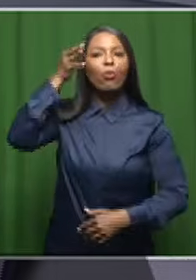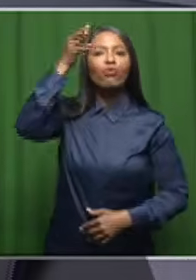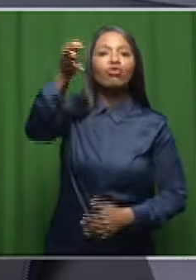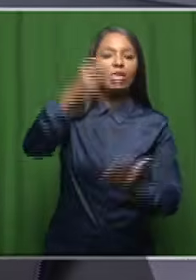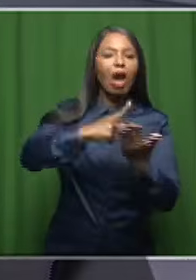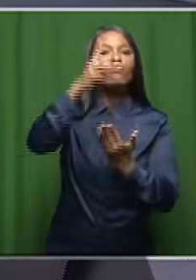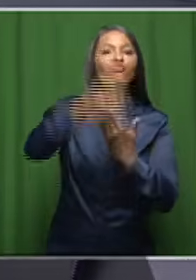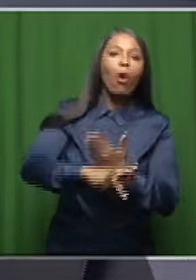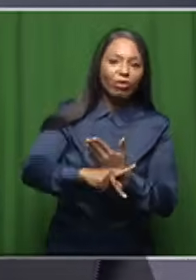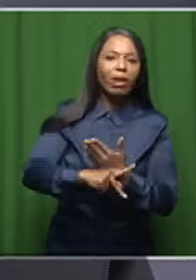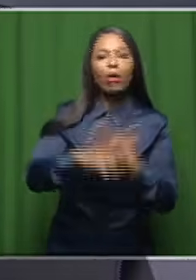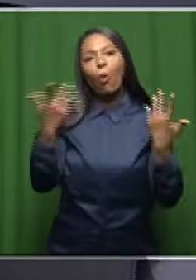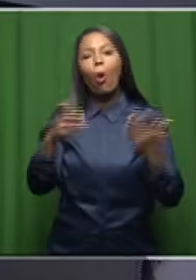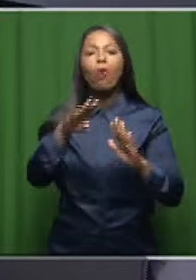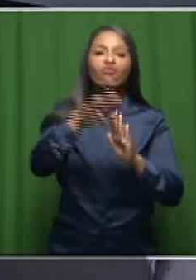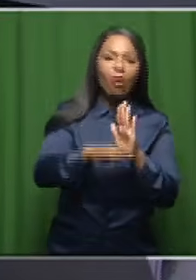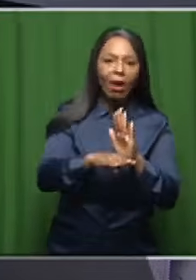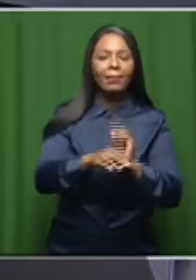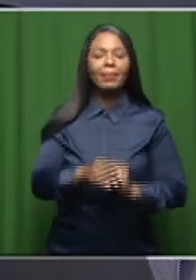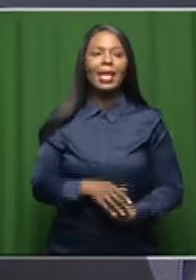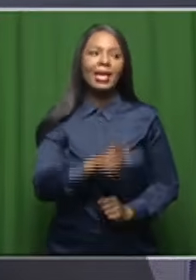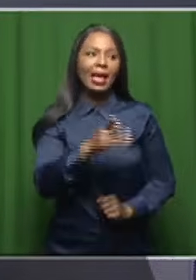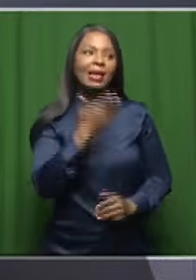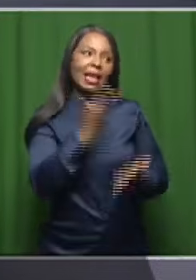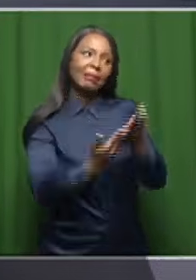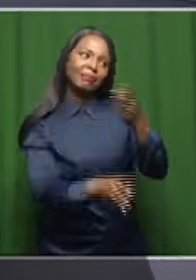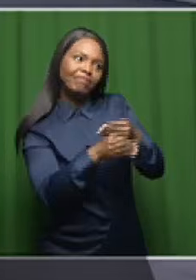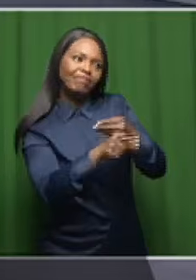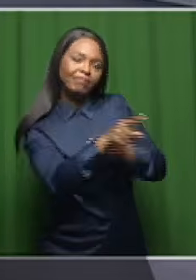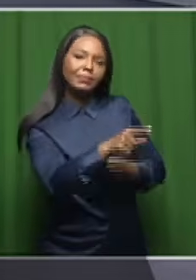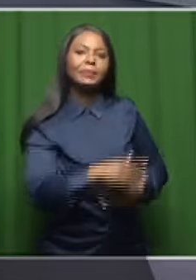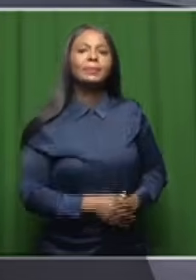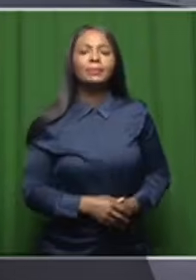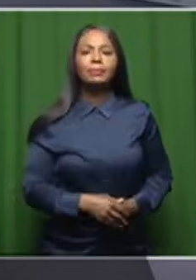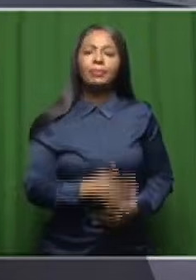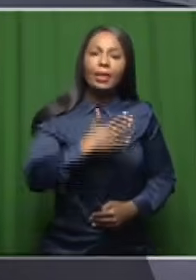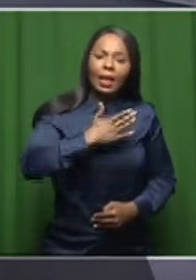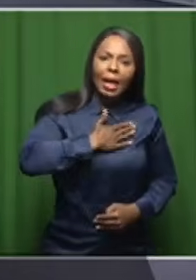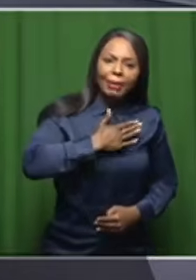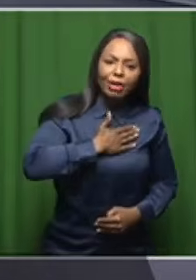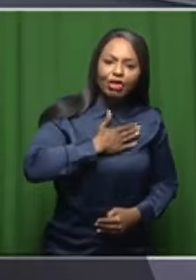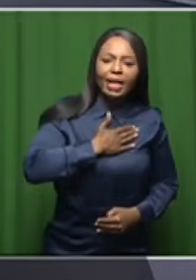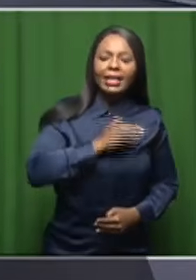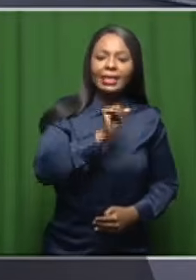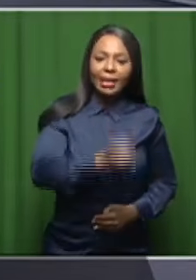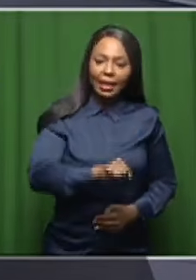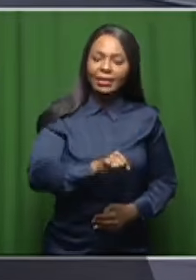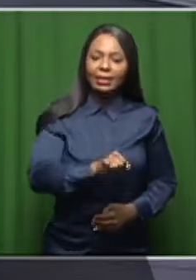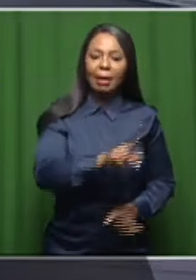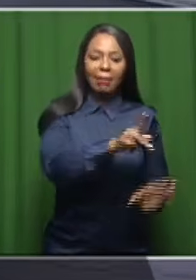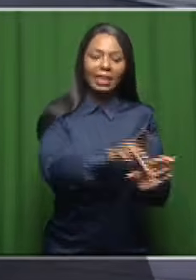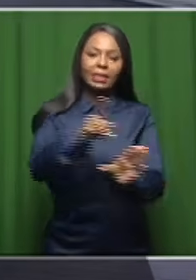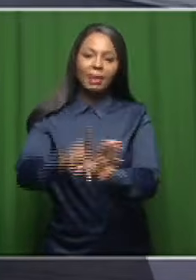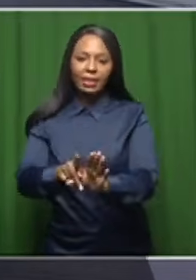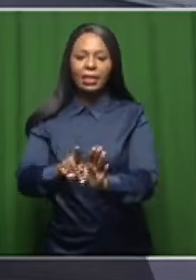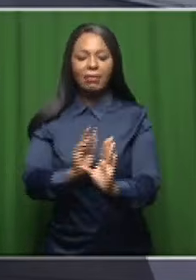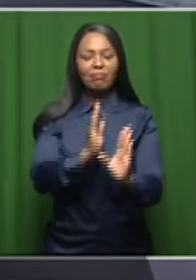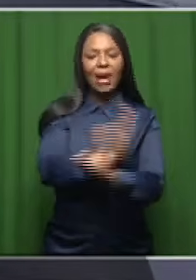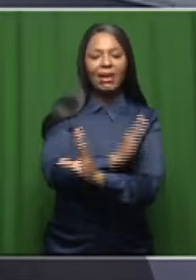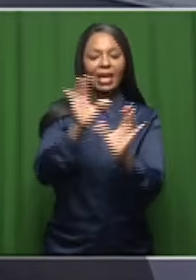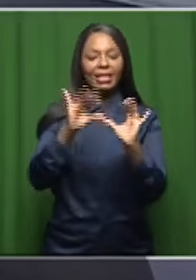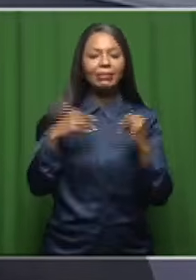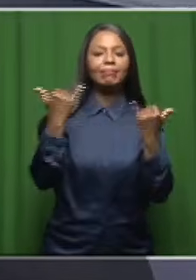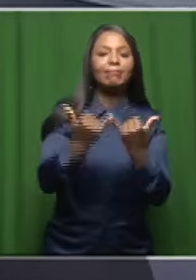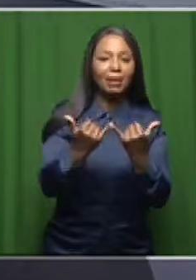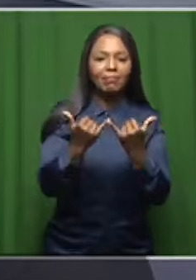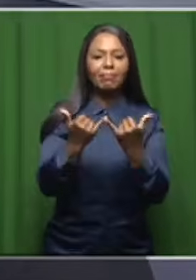Maybe if you can get in there. If I may just come in on that, I think first and foremost we do appreciate the participation of the private sector, as